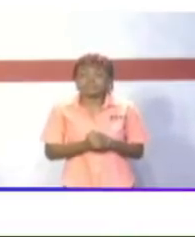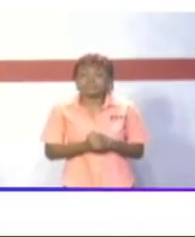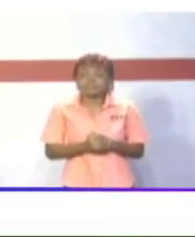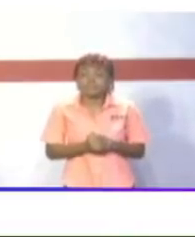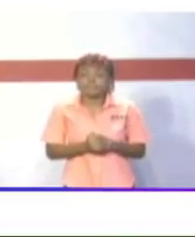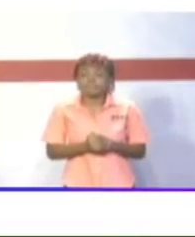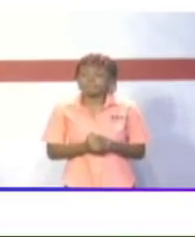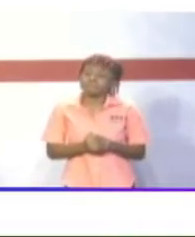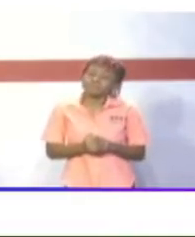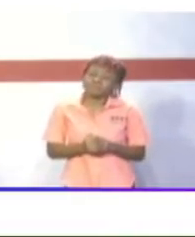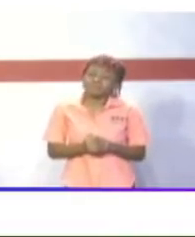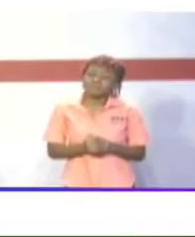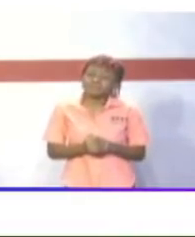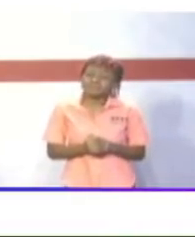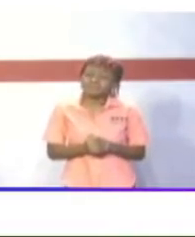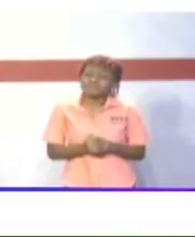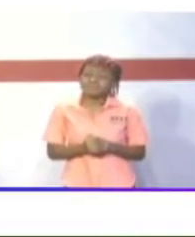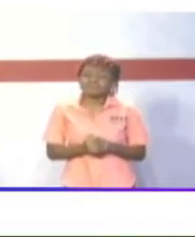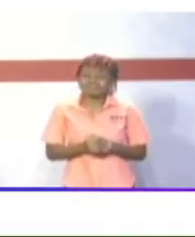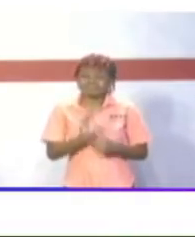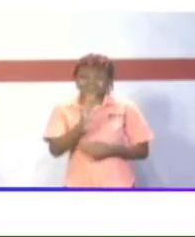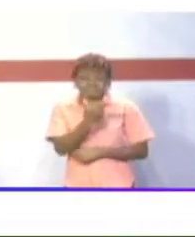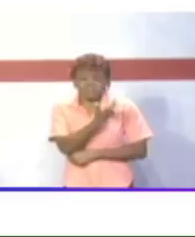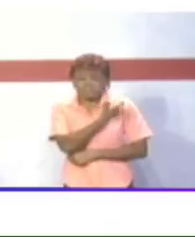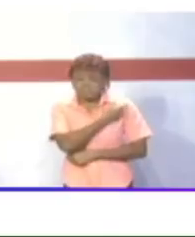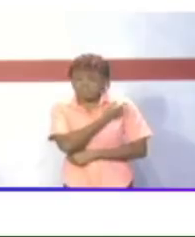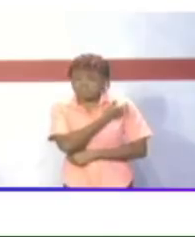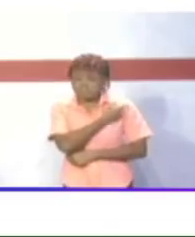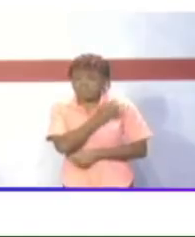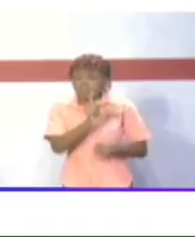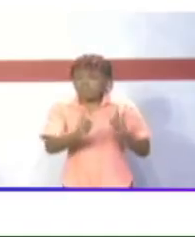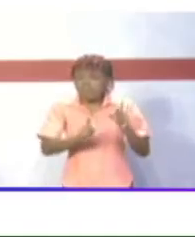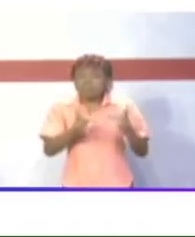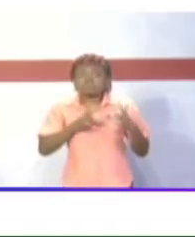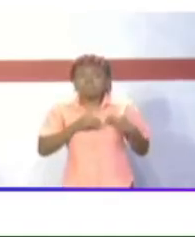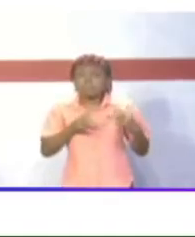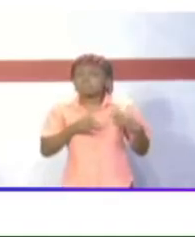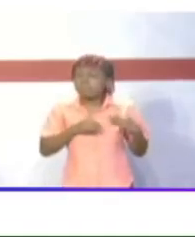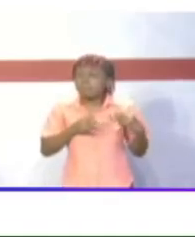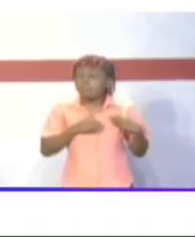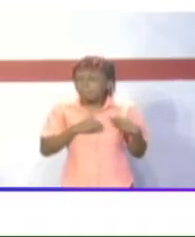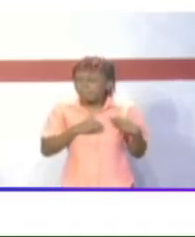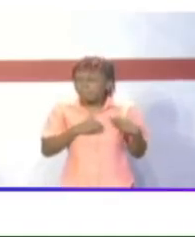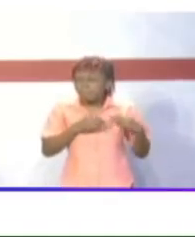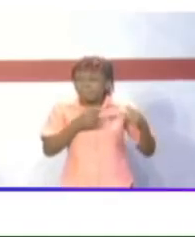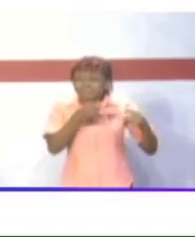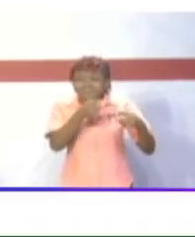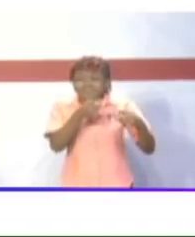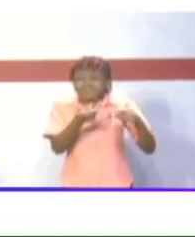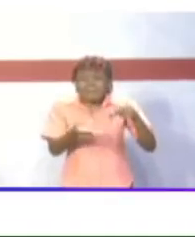has the vaccination rate increased in response to the increase in the number of daily cases and deaths?